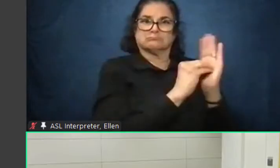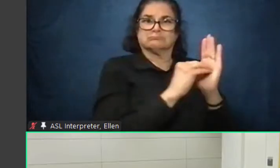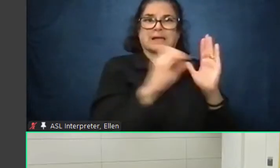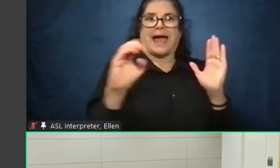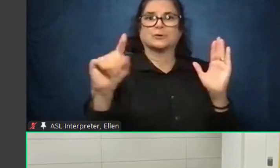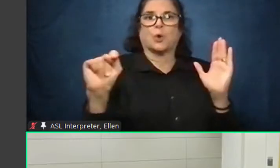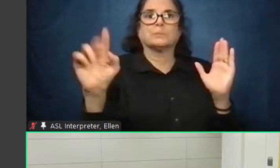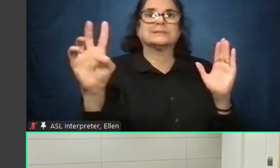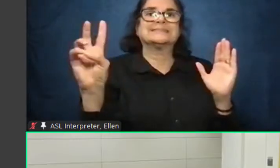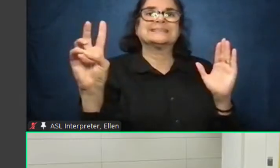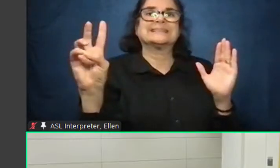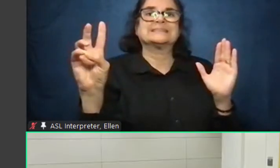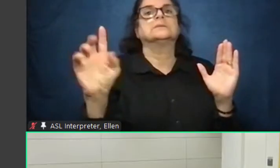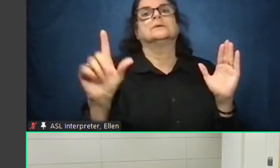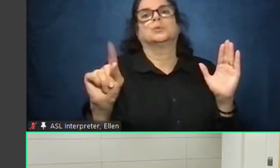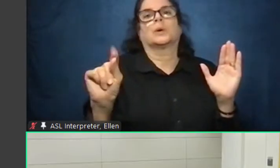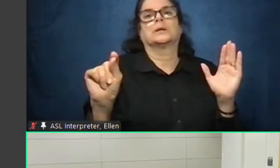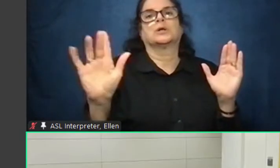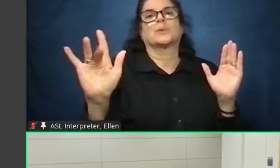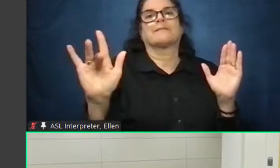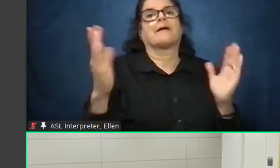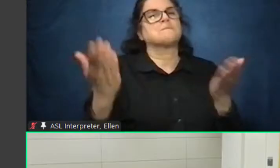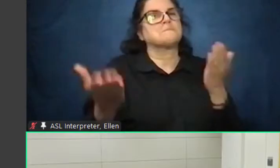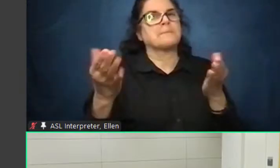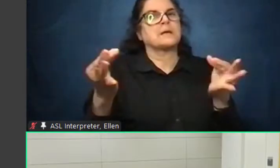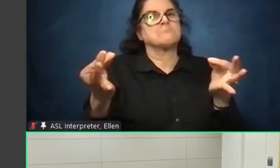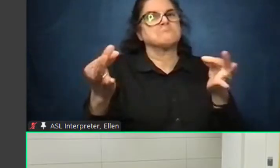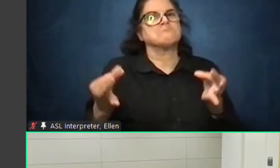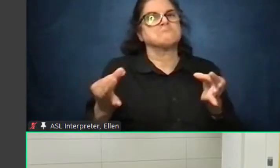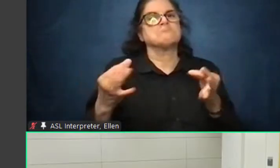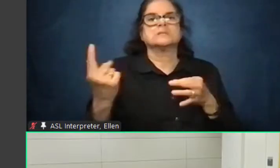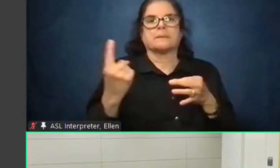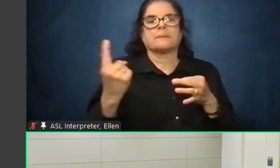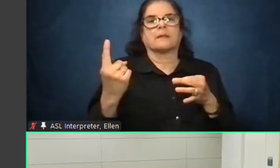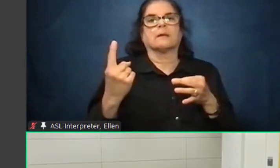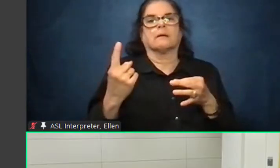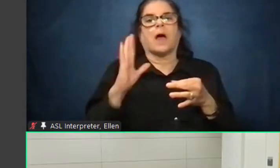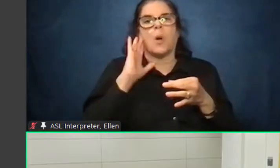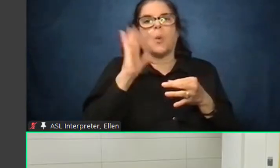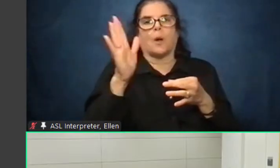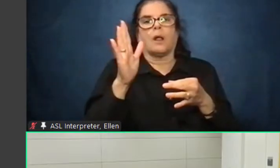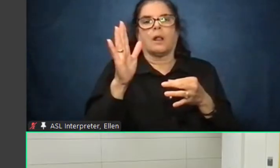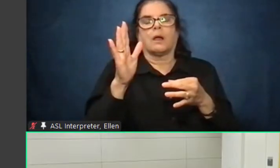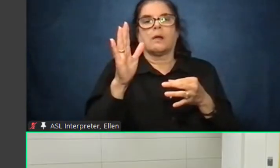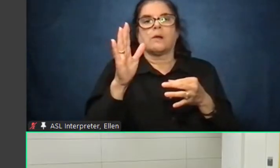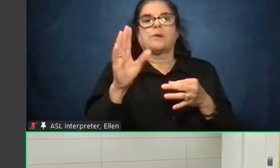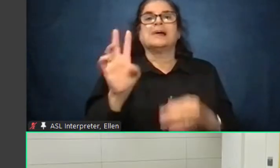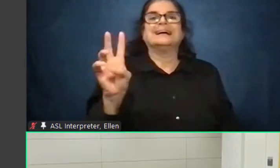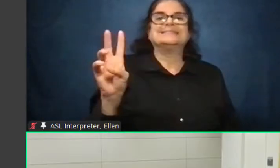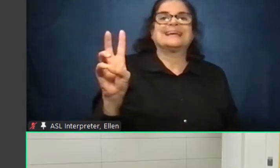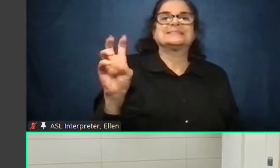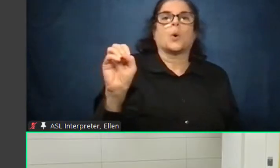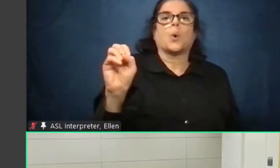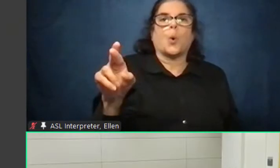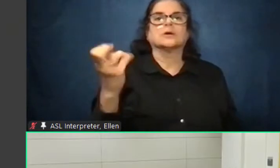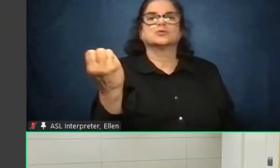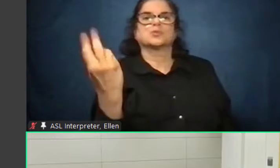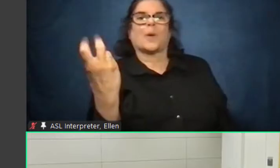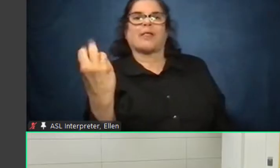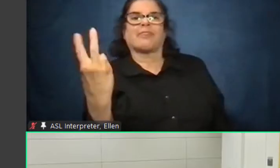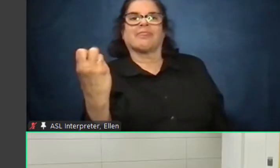6th, 2025. We may have a meeting sooner than that. Make sure to work with you guys. Is it the 6th or the 12th? That changed everything for